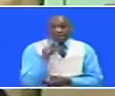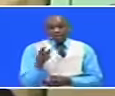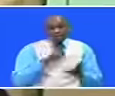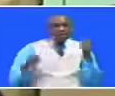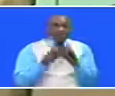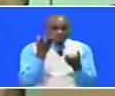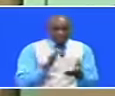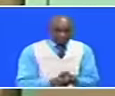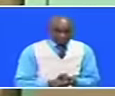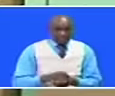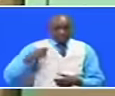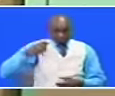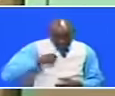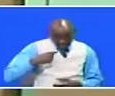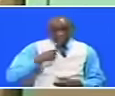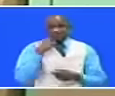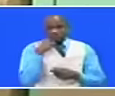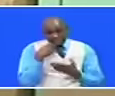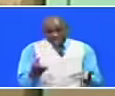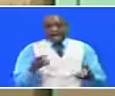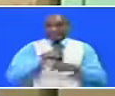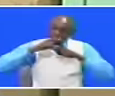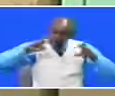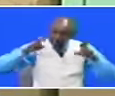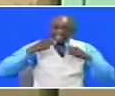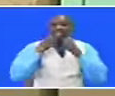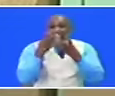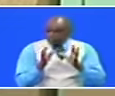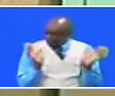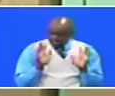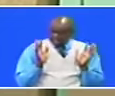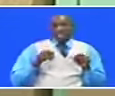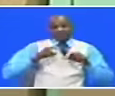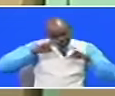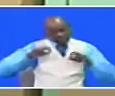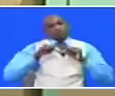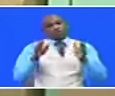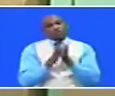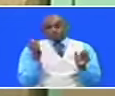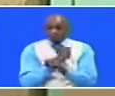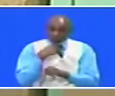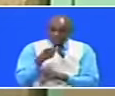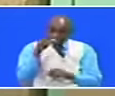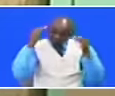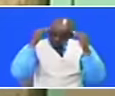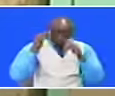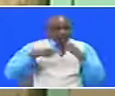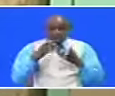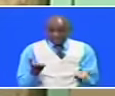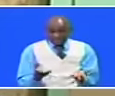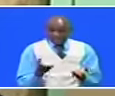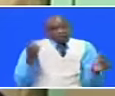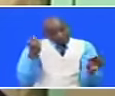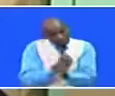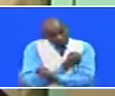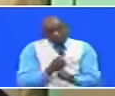incident. I'm not going to divulge anything about the investigations which are still going on. This is a judicial process, and I'm not